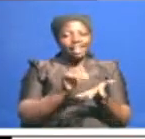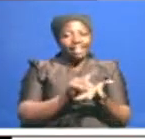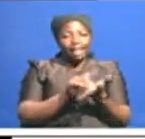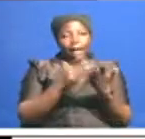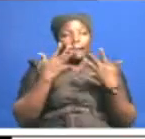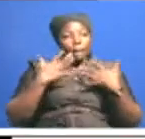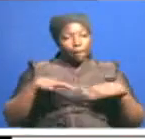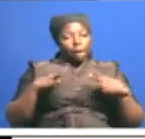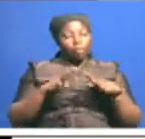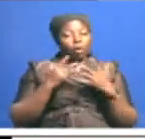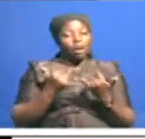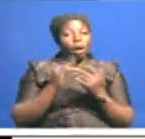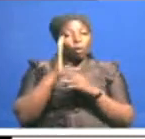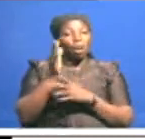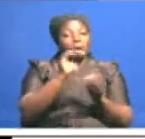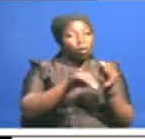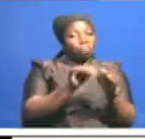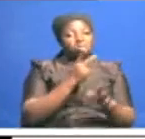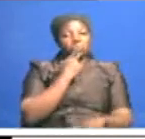will be contributing 200 shillings